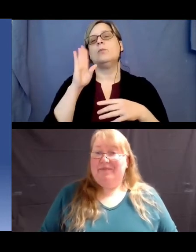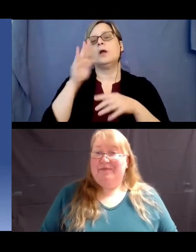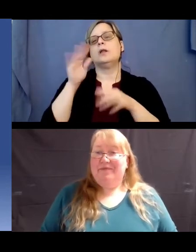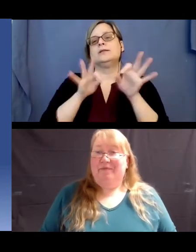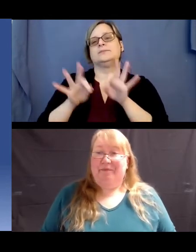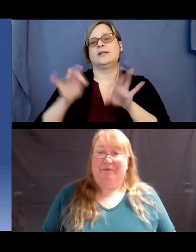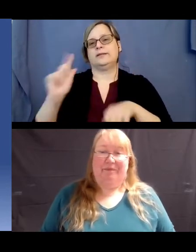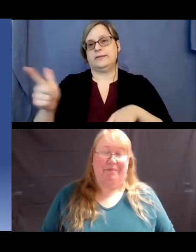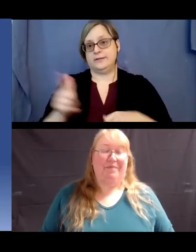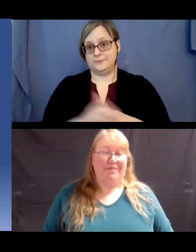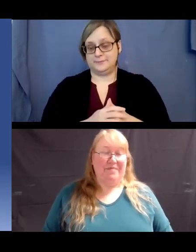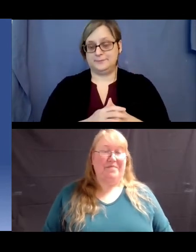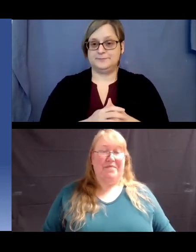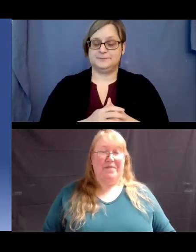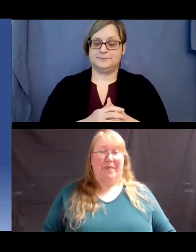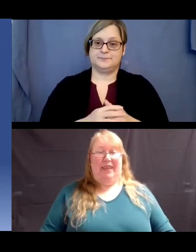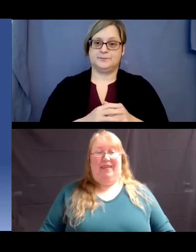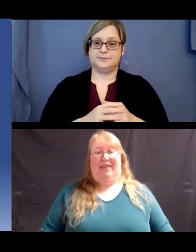that.